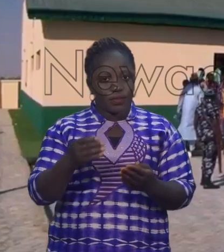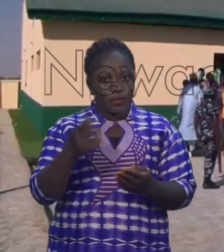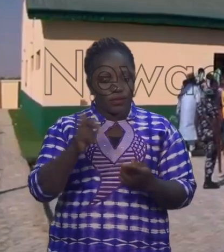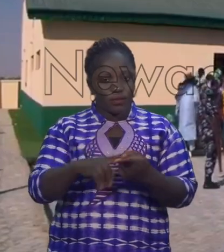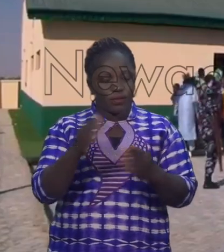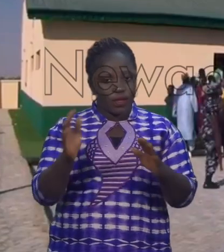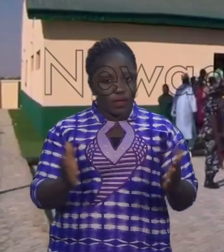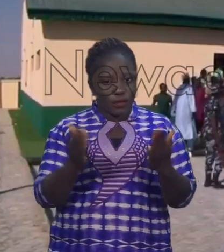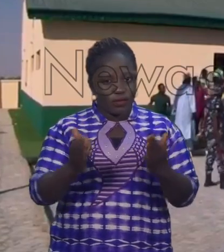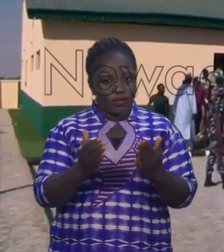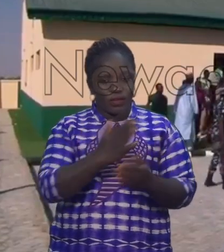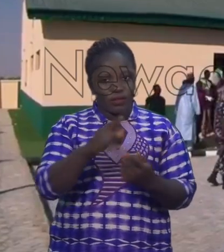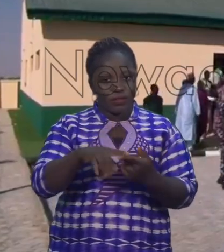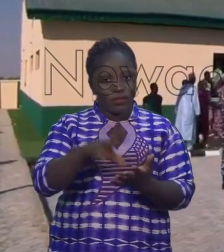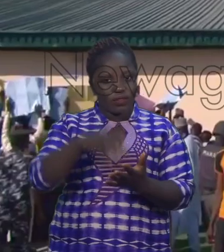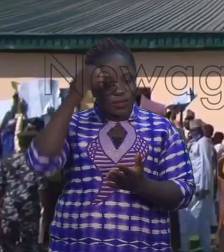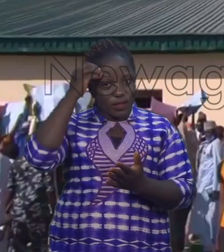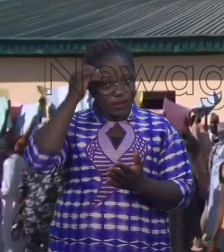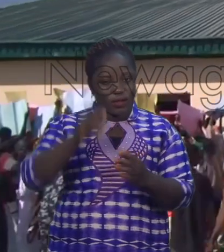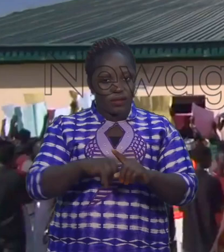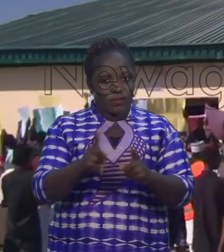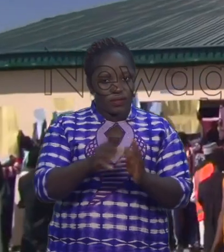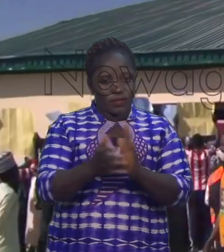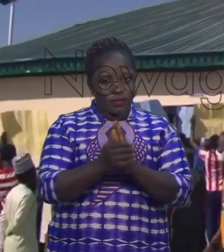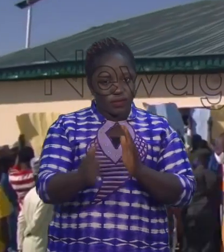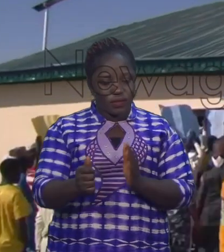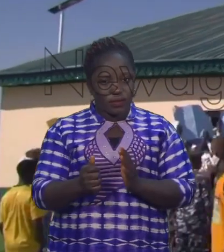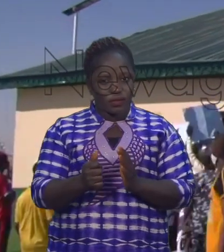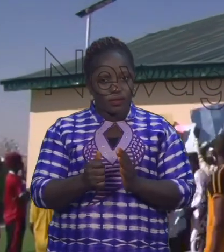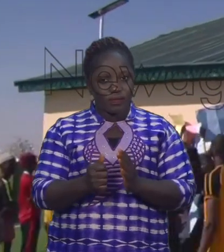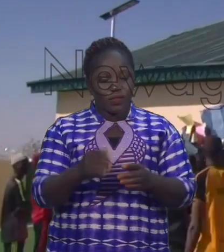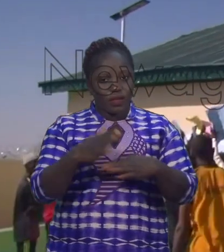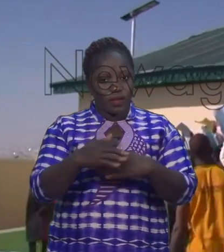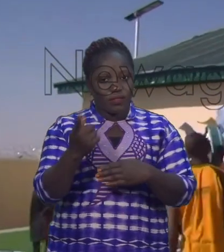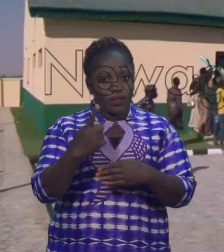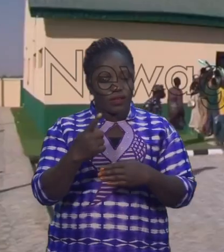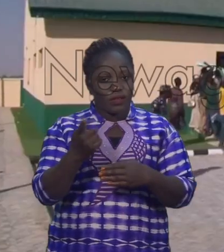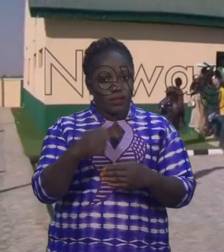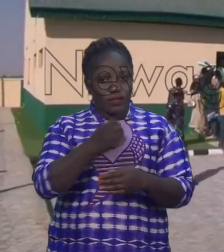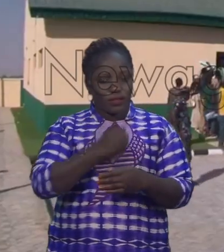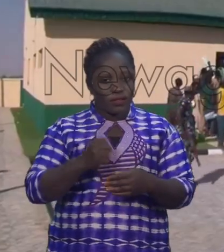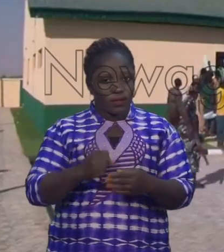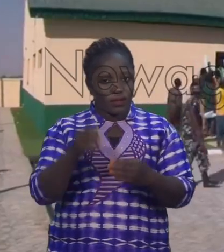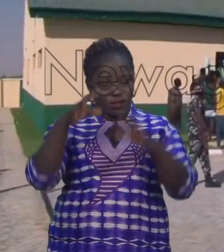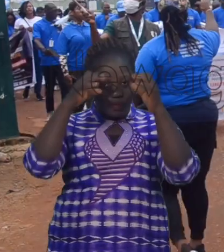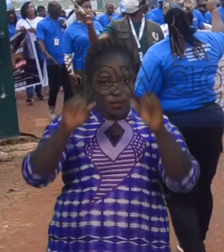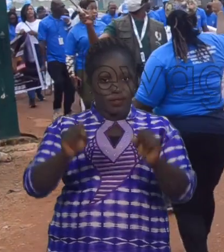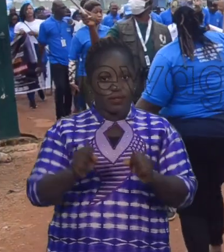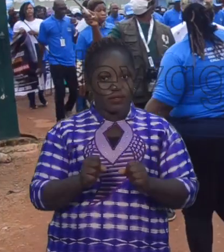The college authorities decided to name the Entrepreneurship Center Ahmad Lawal Center for Entrepreneurship after the Senate